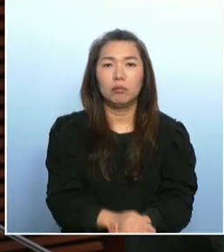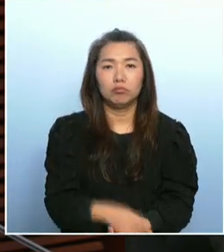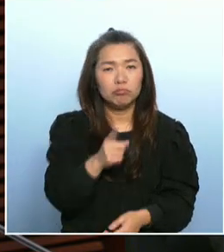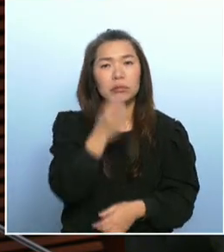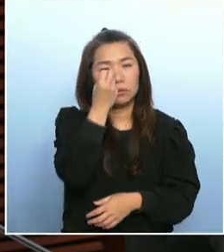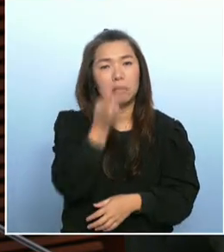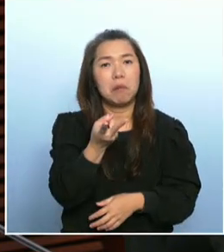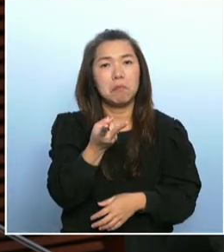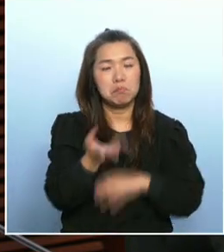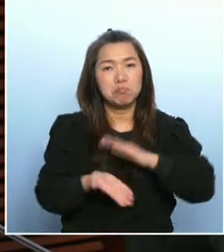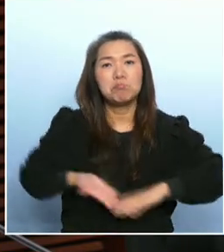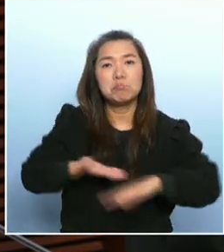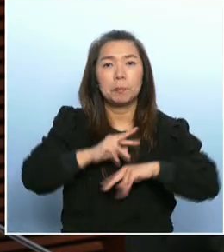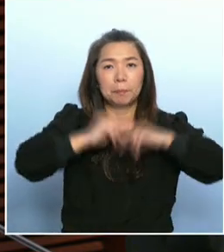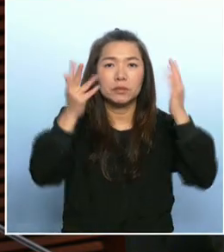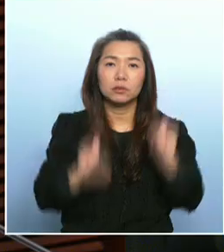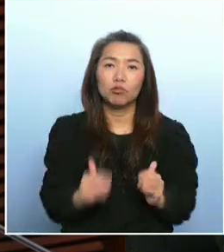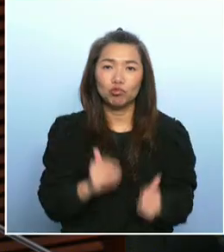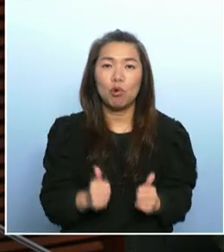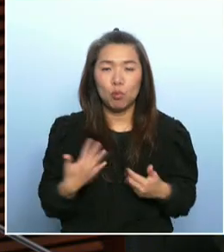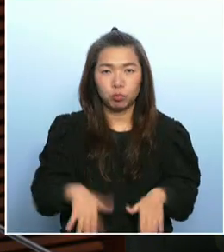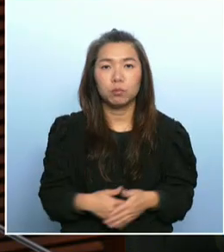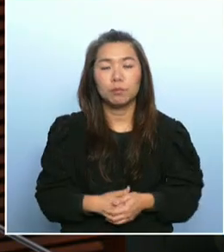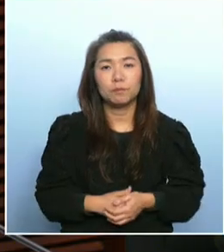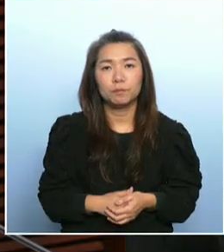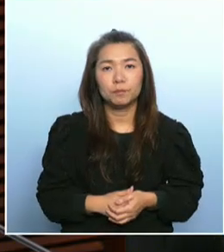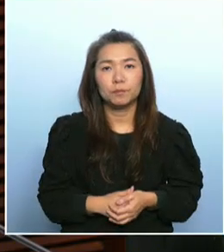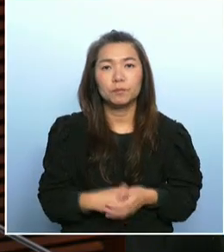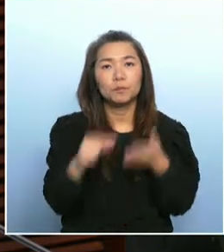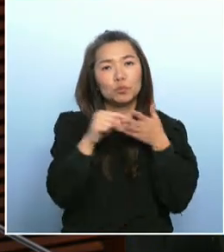arrangement to before COVID.